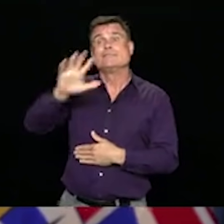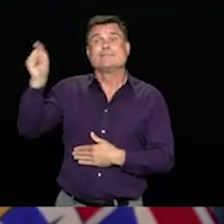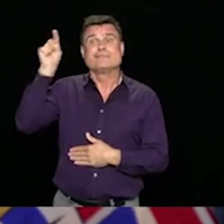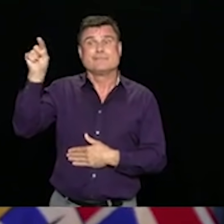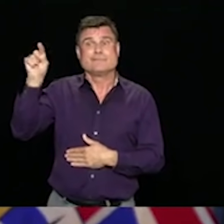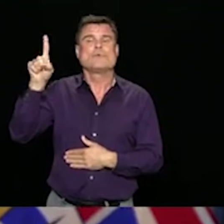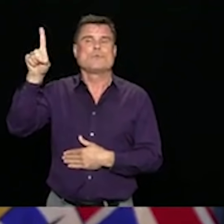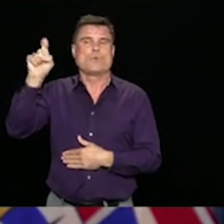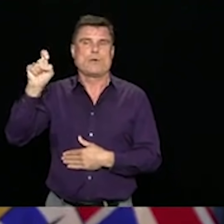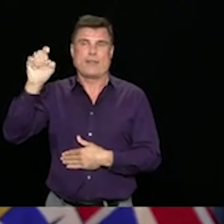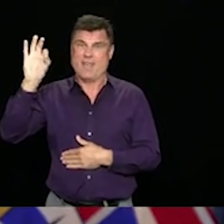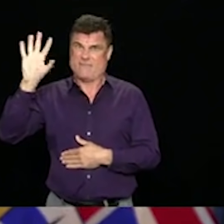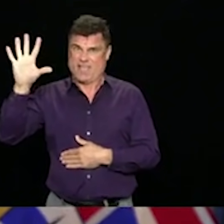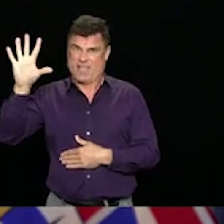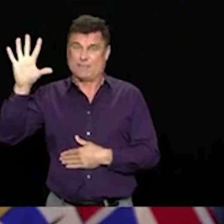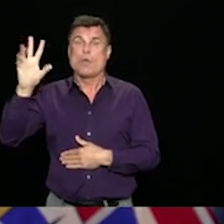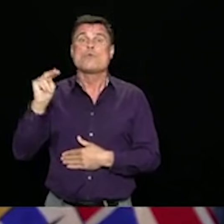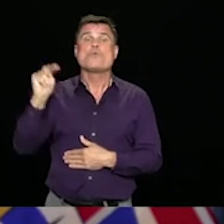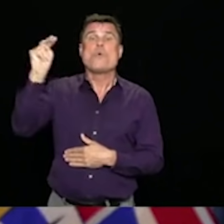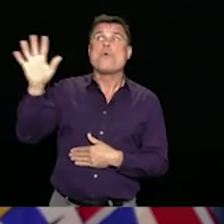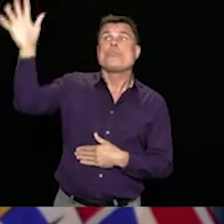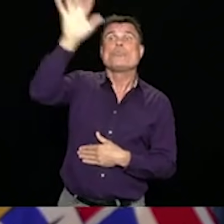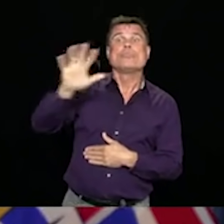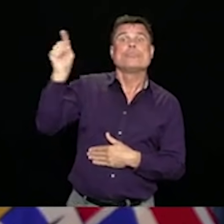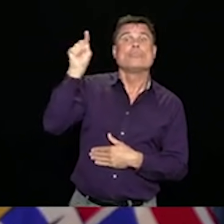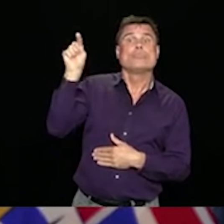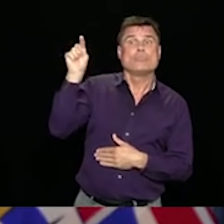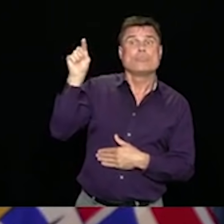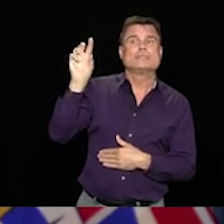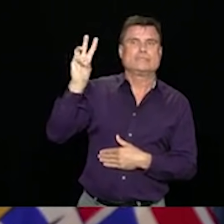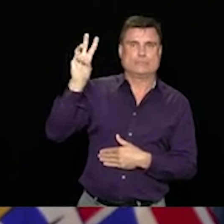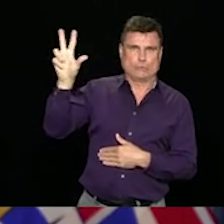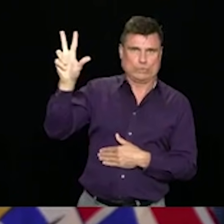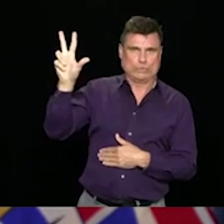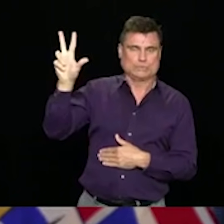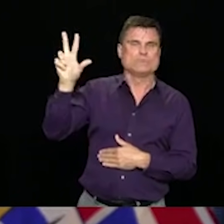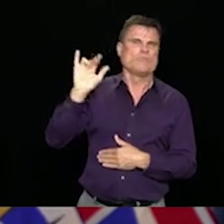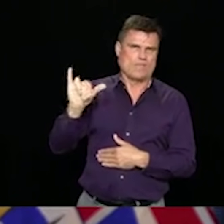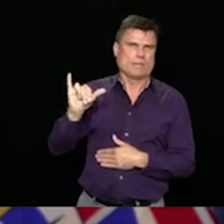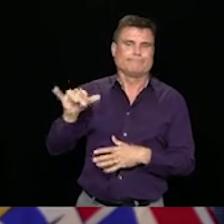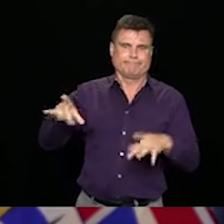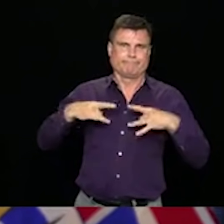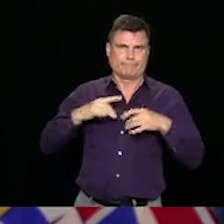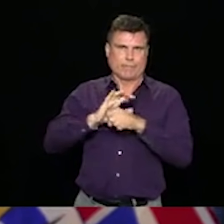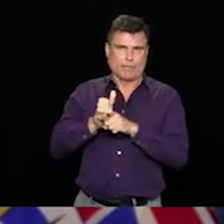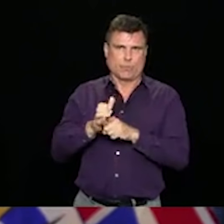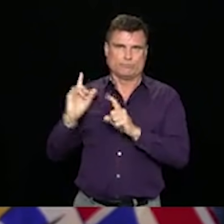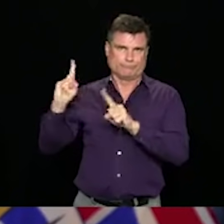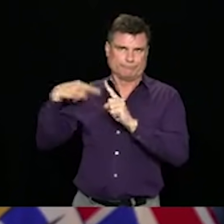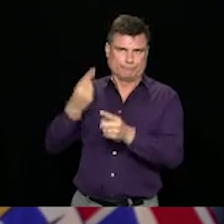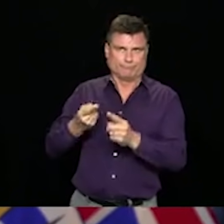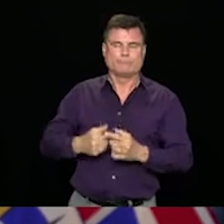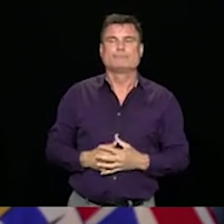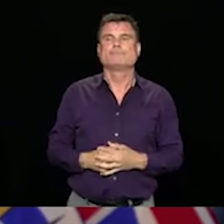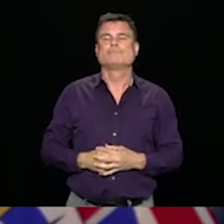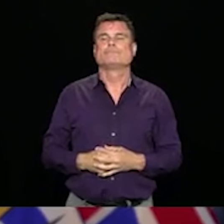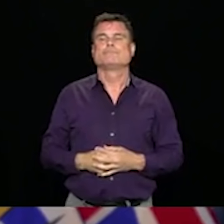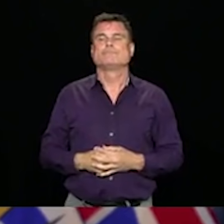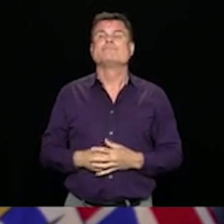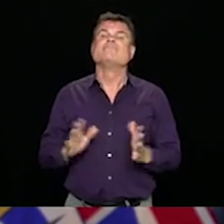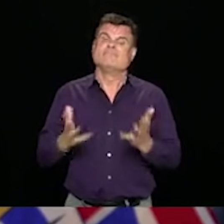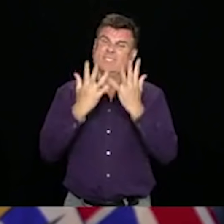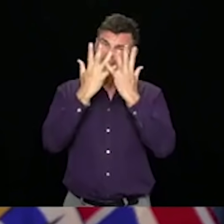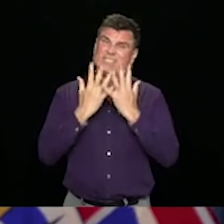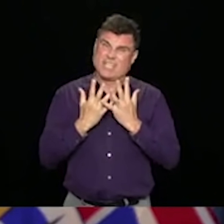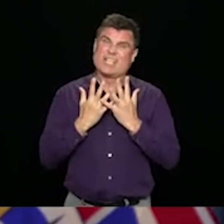Health Region, 195 people in the Interior Health Region, and 63 people in the Northern Health Region. We